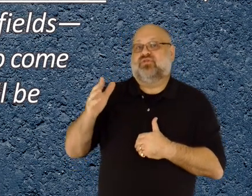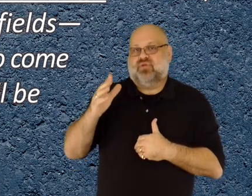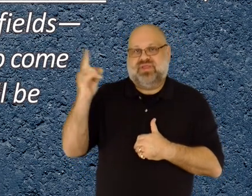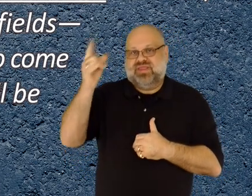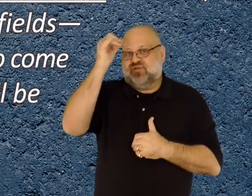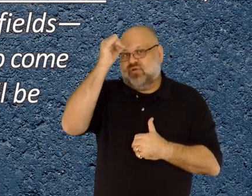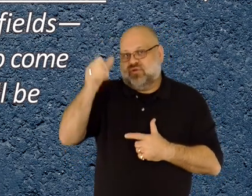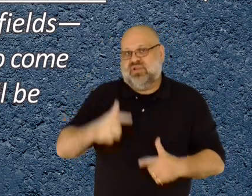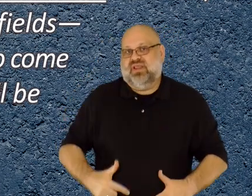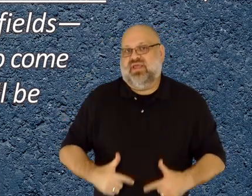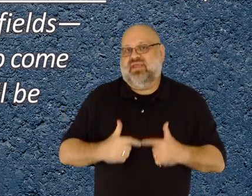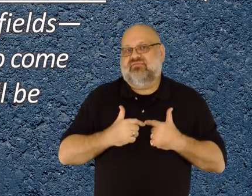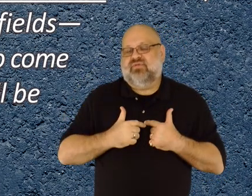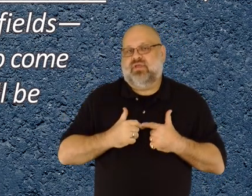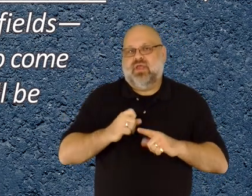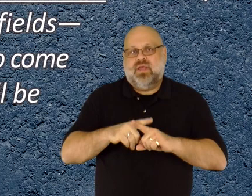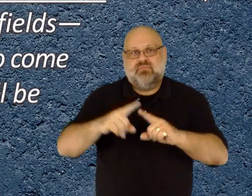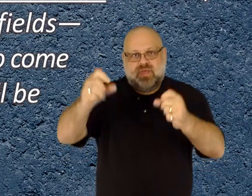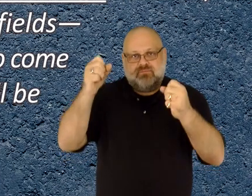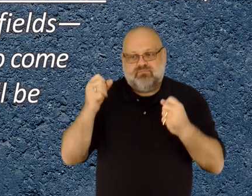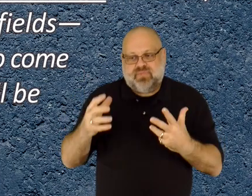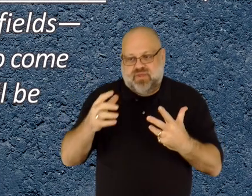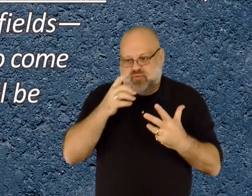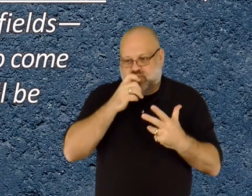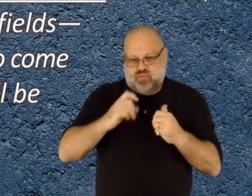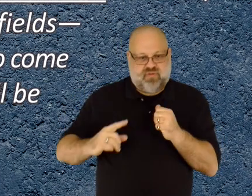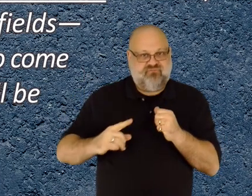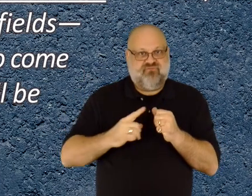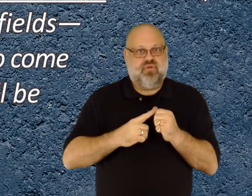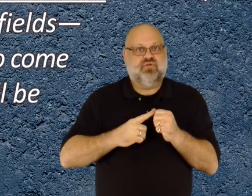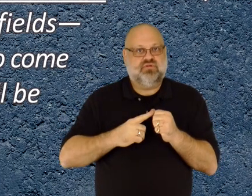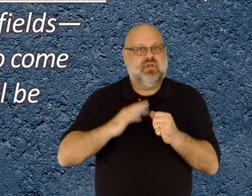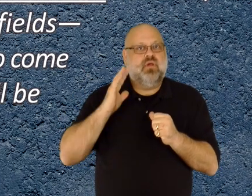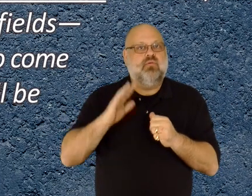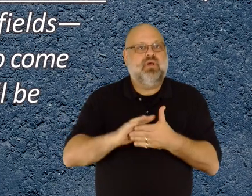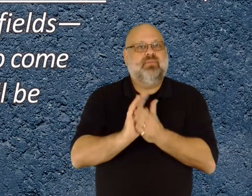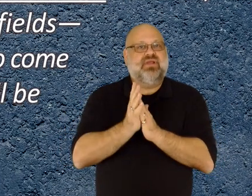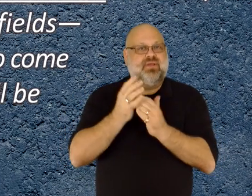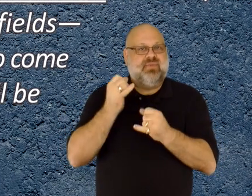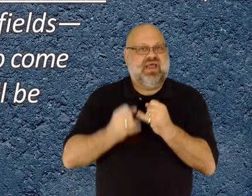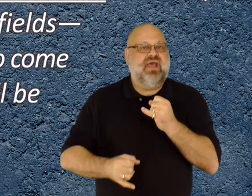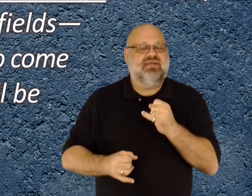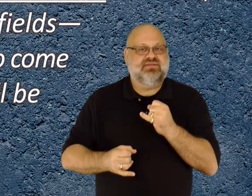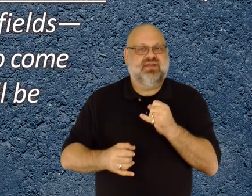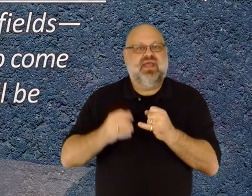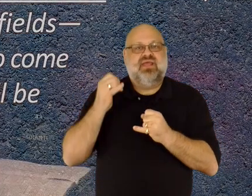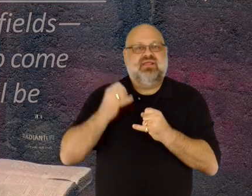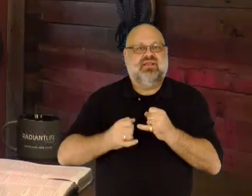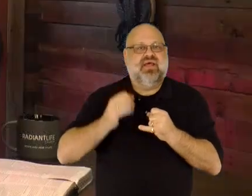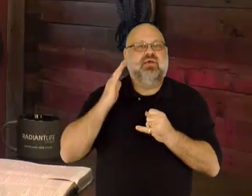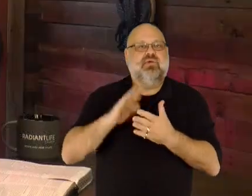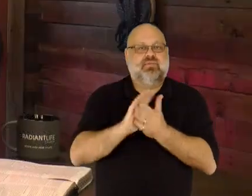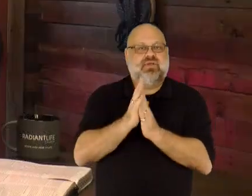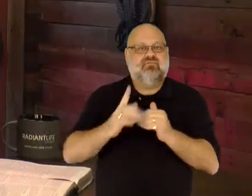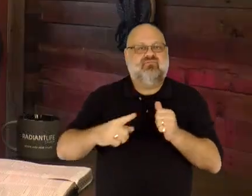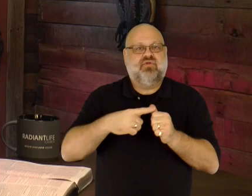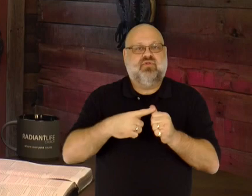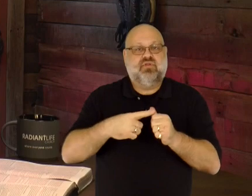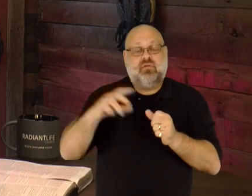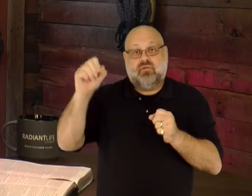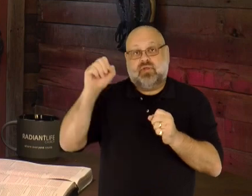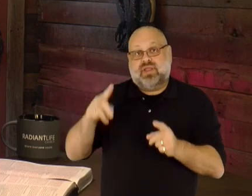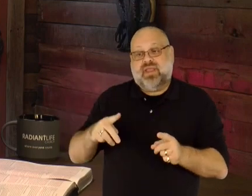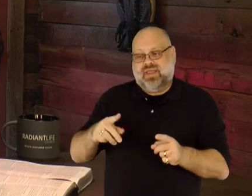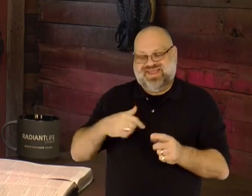life. But many who are first will be last, and the last first." Okay, I could have